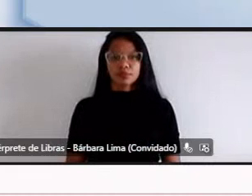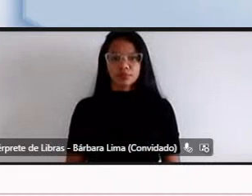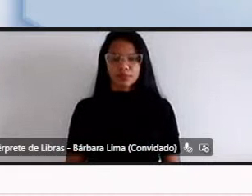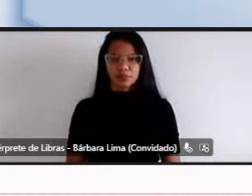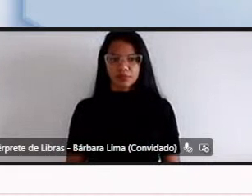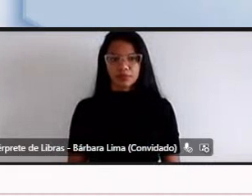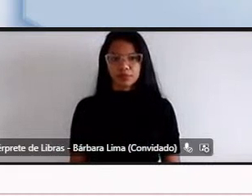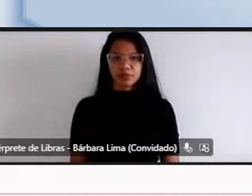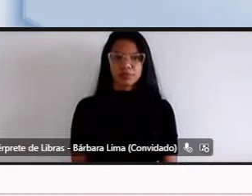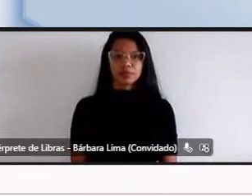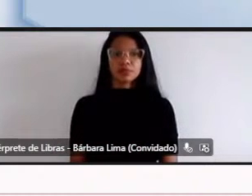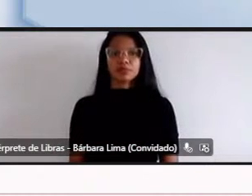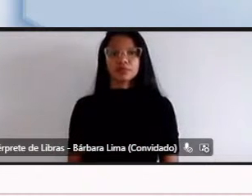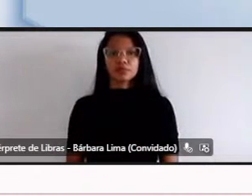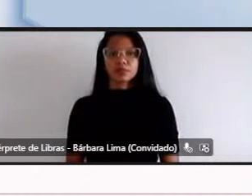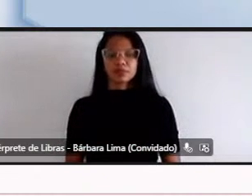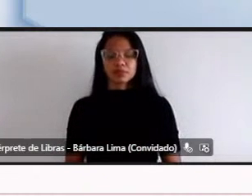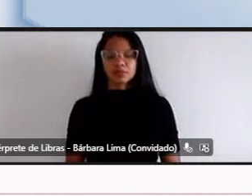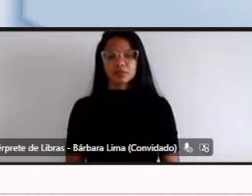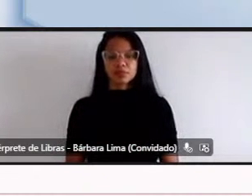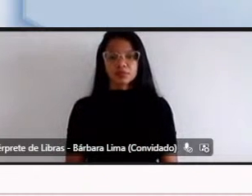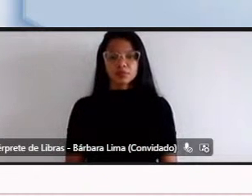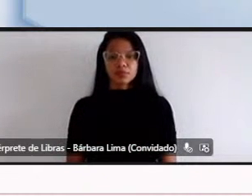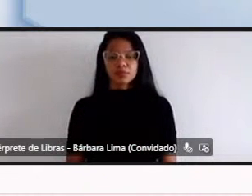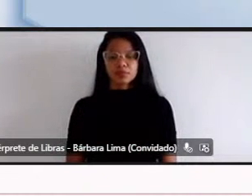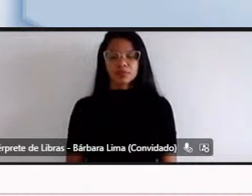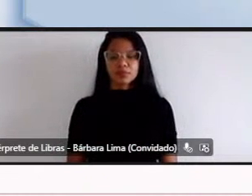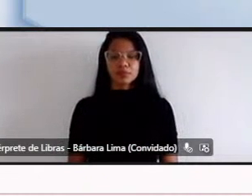And so the key thing that